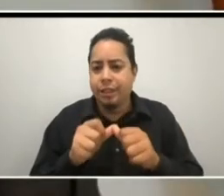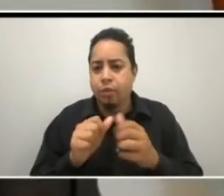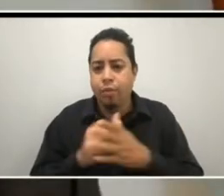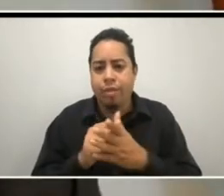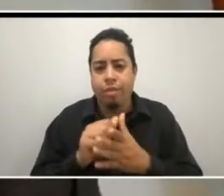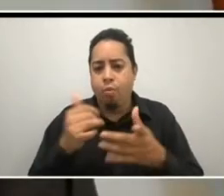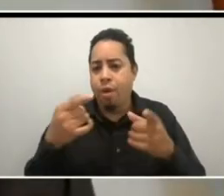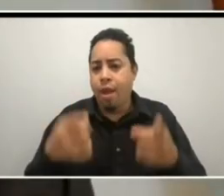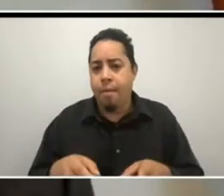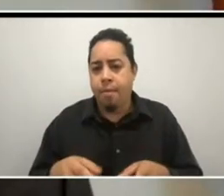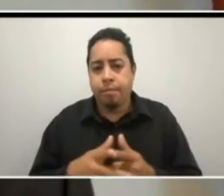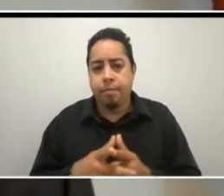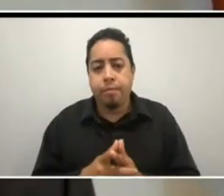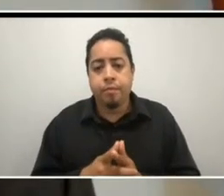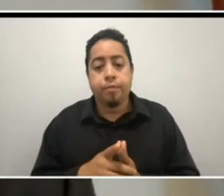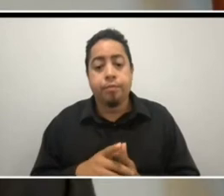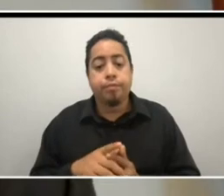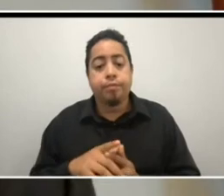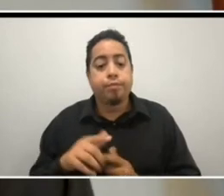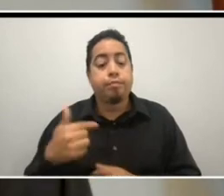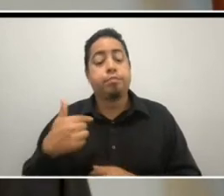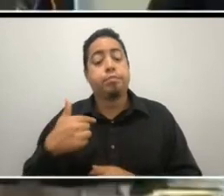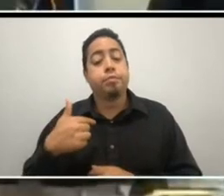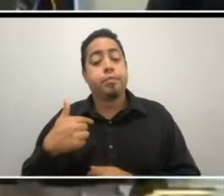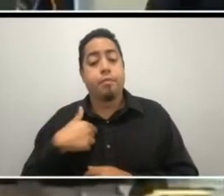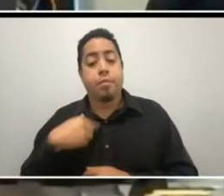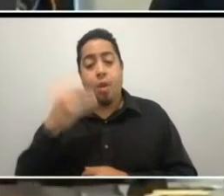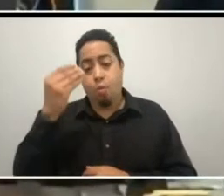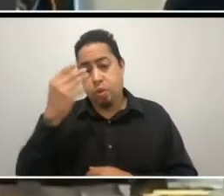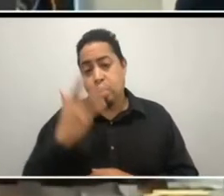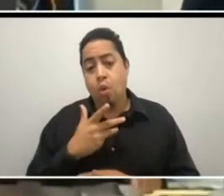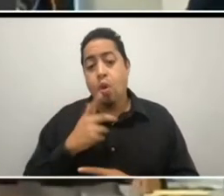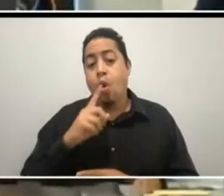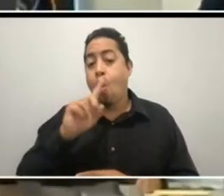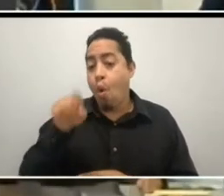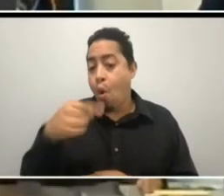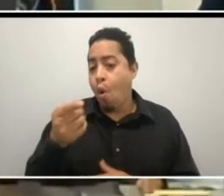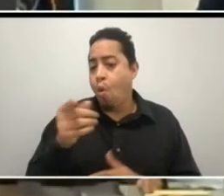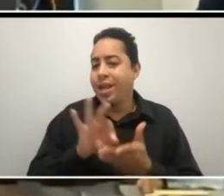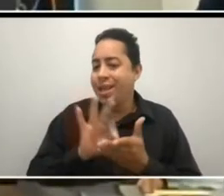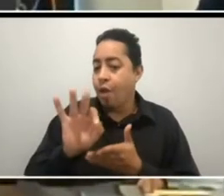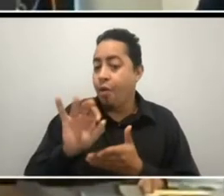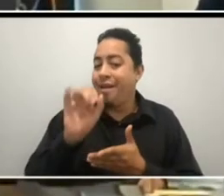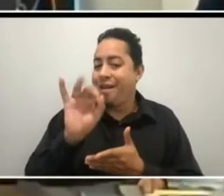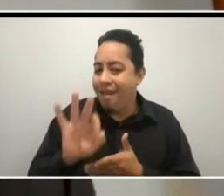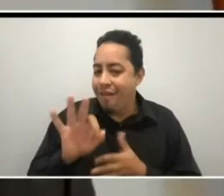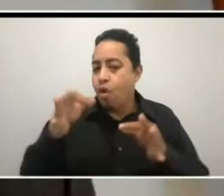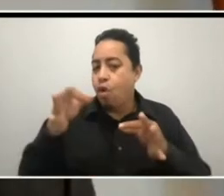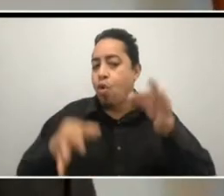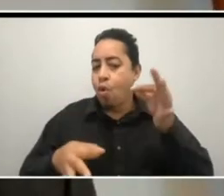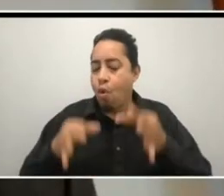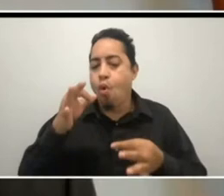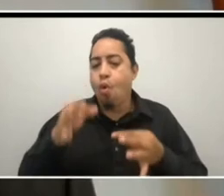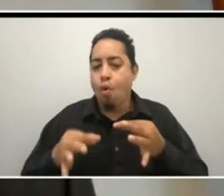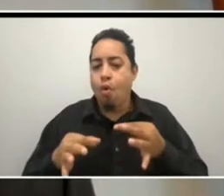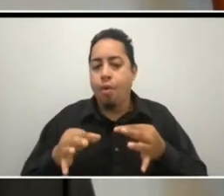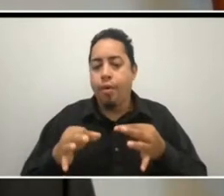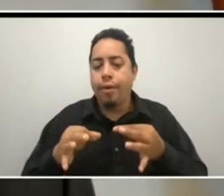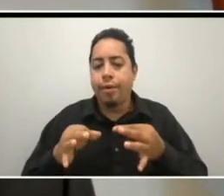I was told that these would only count if a court ruled in our favor. So that would have been